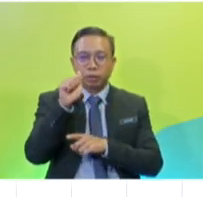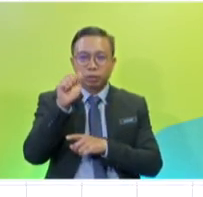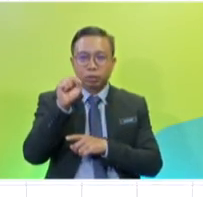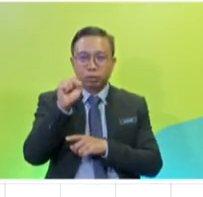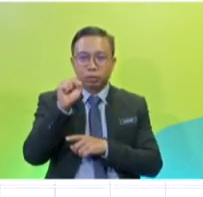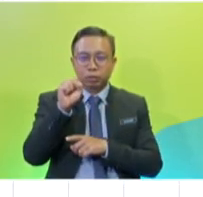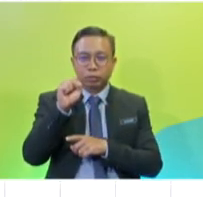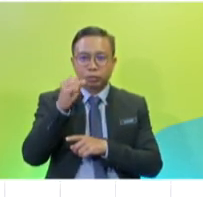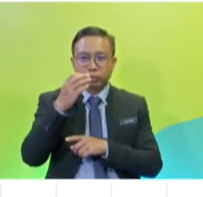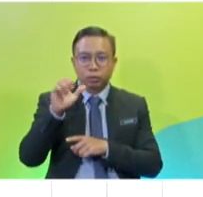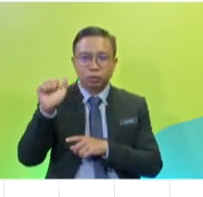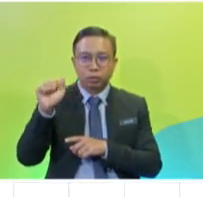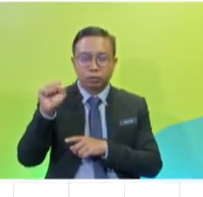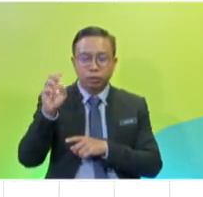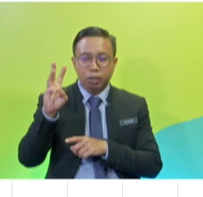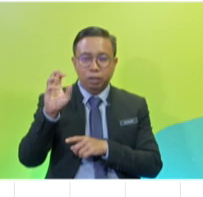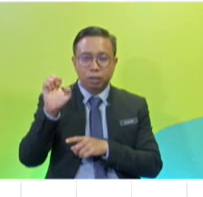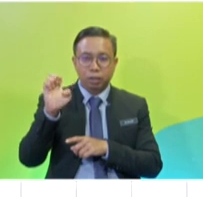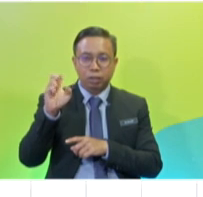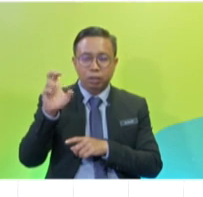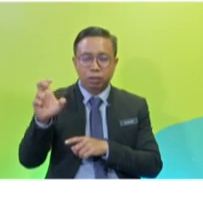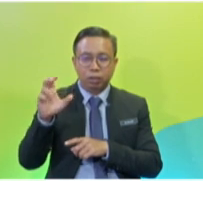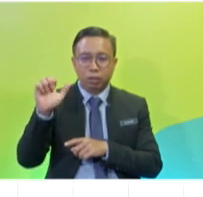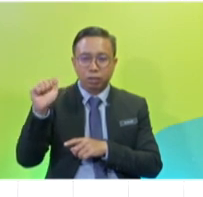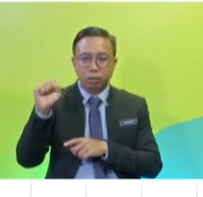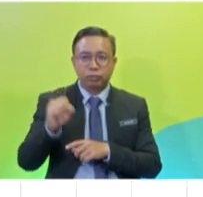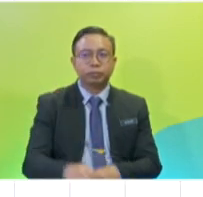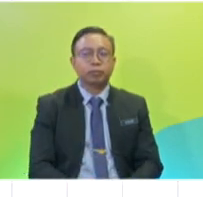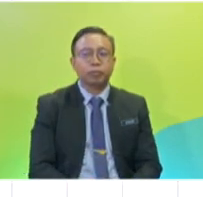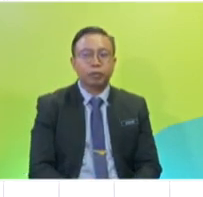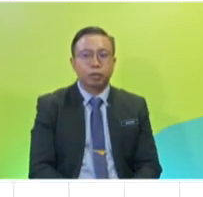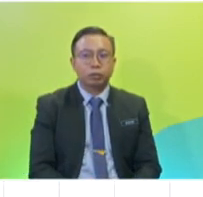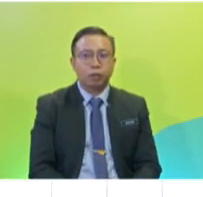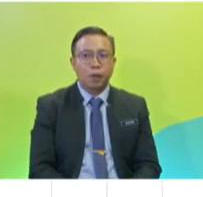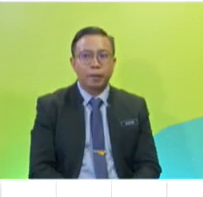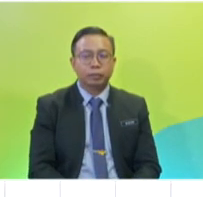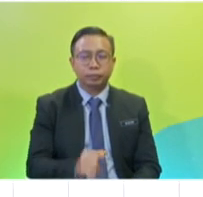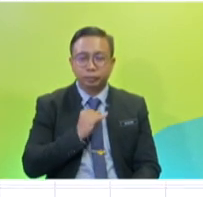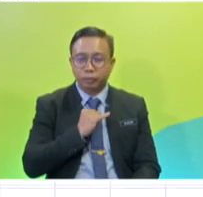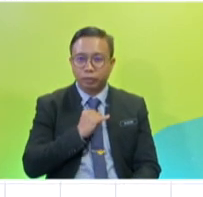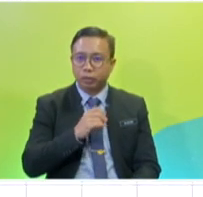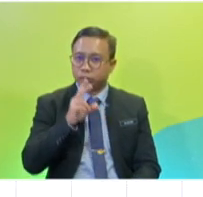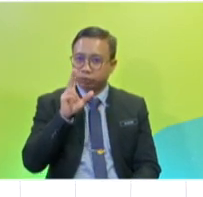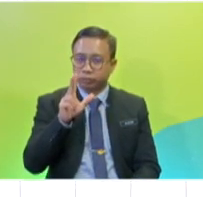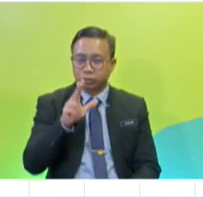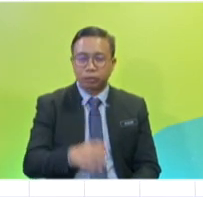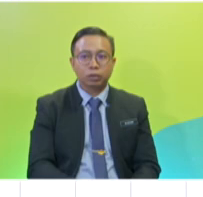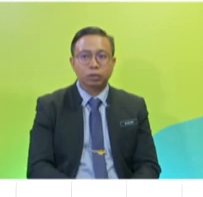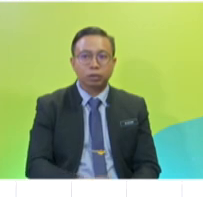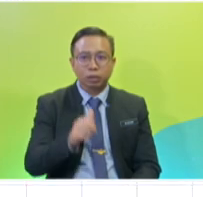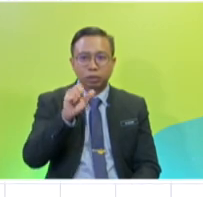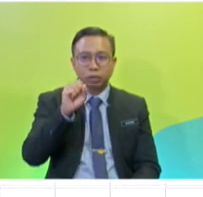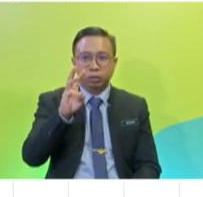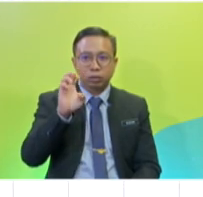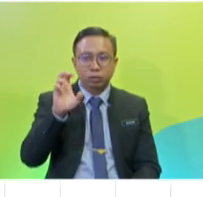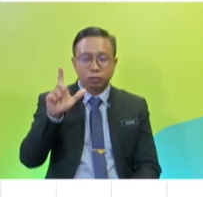As well as. Okay. Can you please read out your sentence? I've got three sisters as well as a